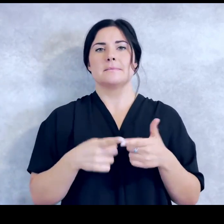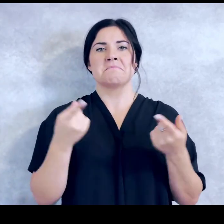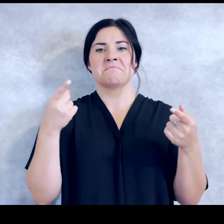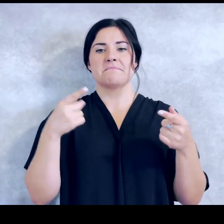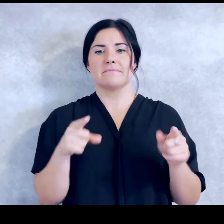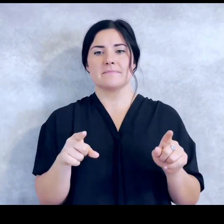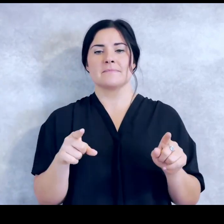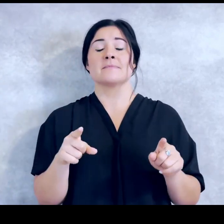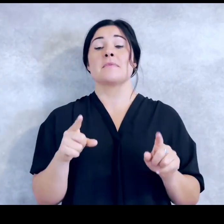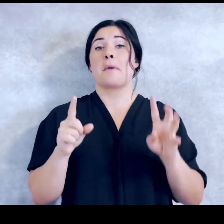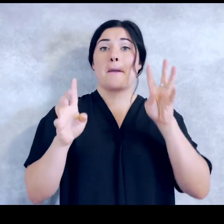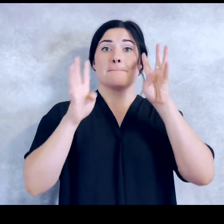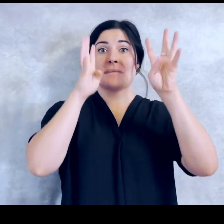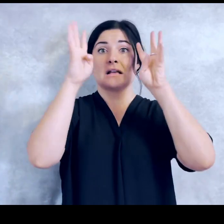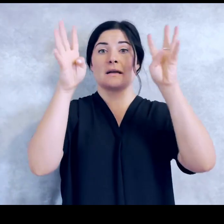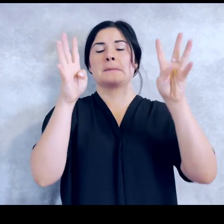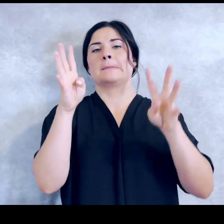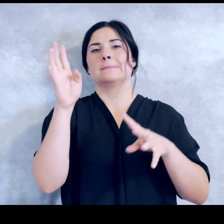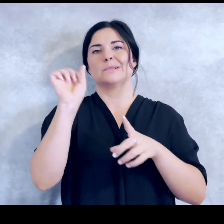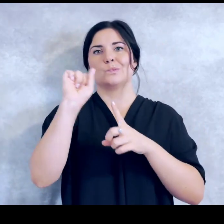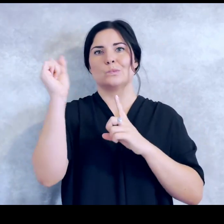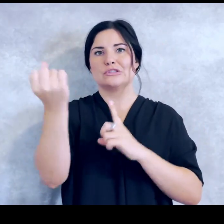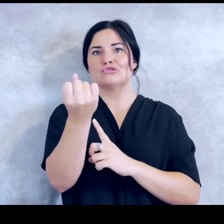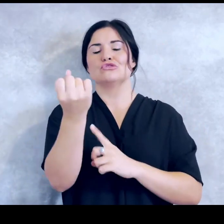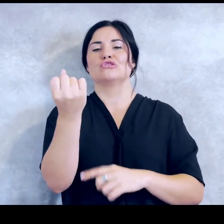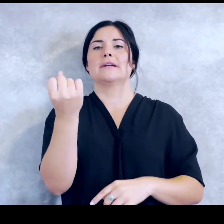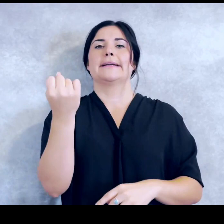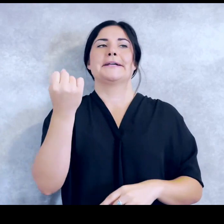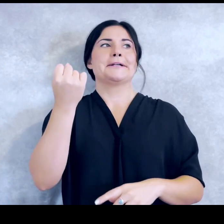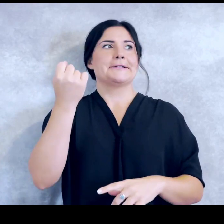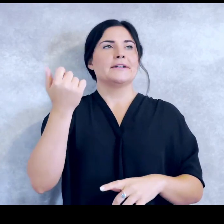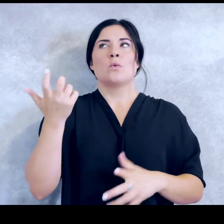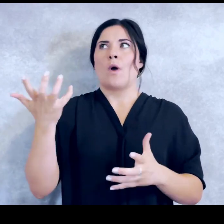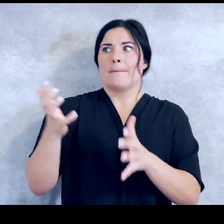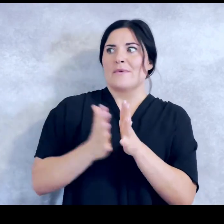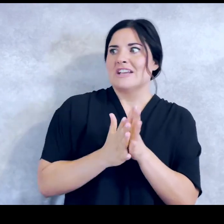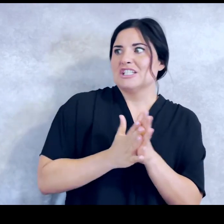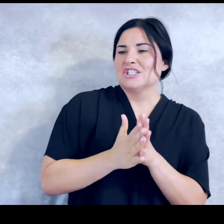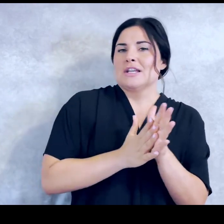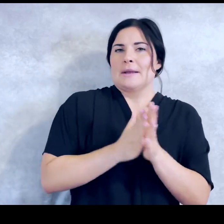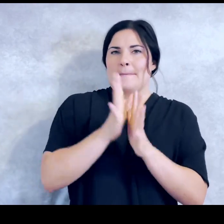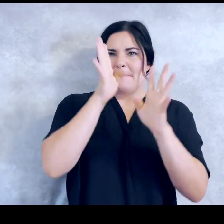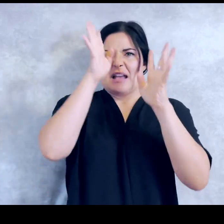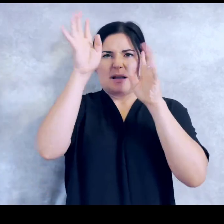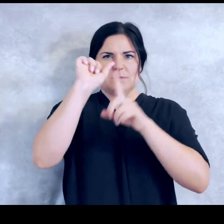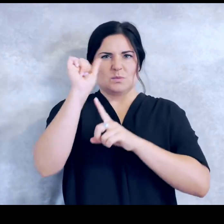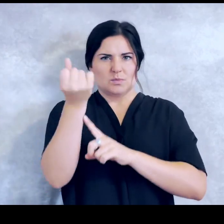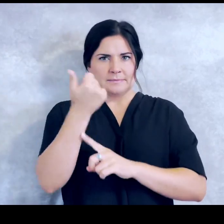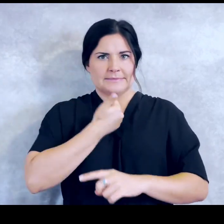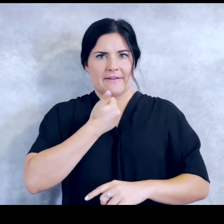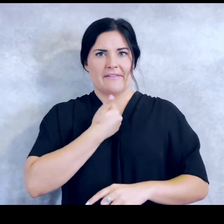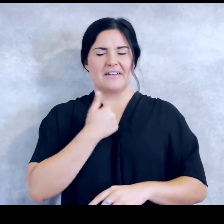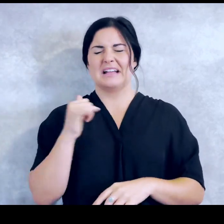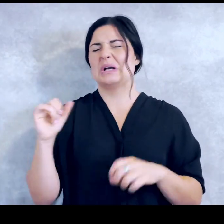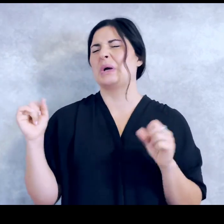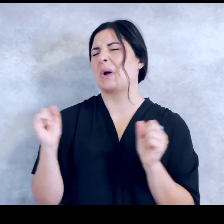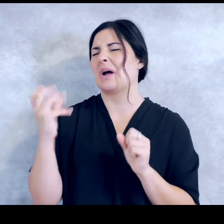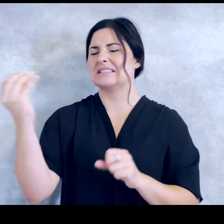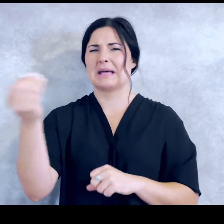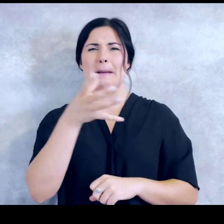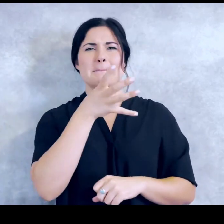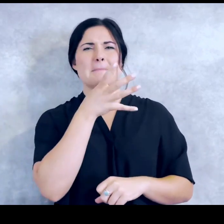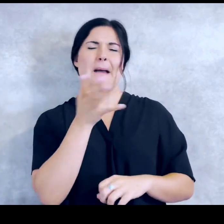But then I would make up these imaginary situations that would motivate me to keep going, to stay devoted. Because